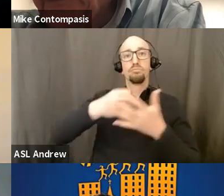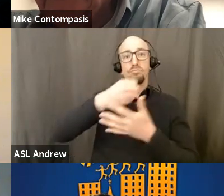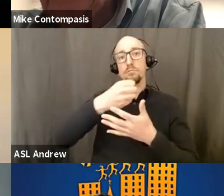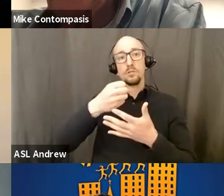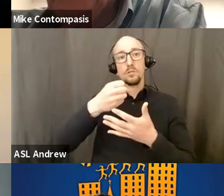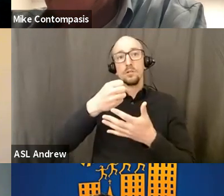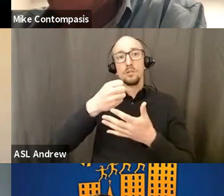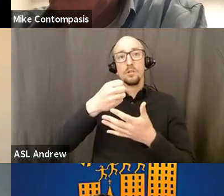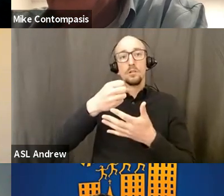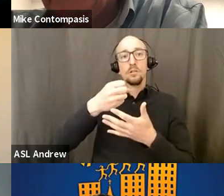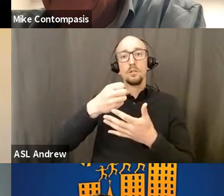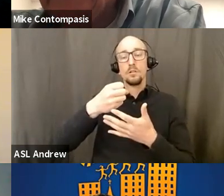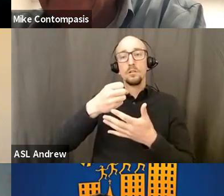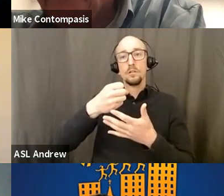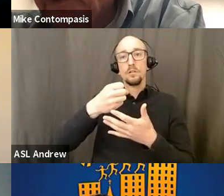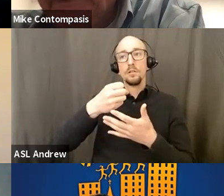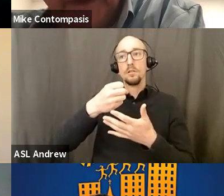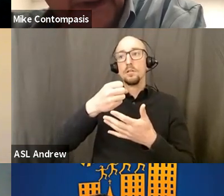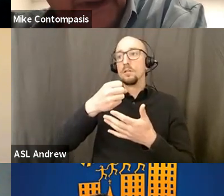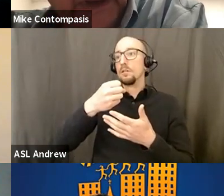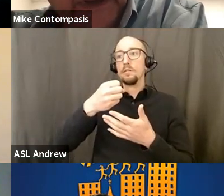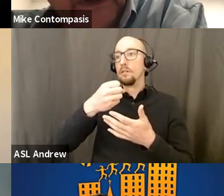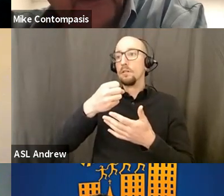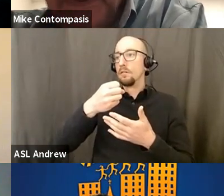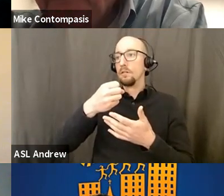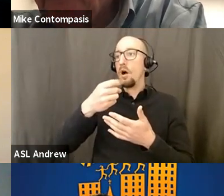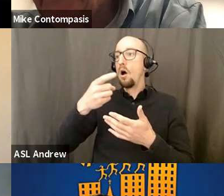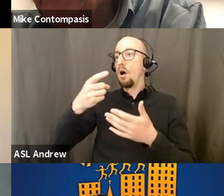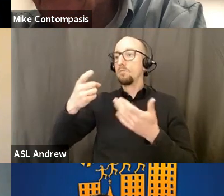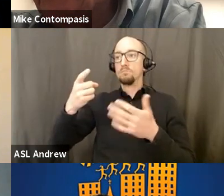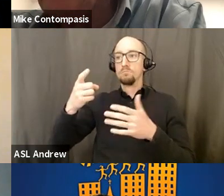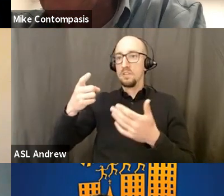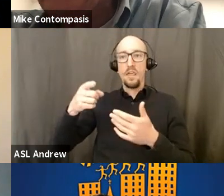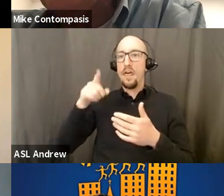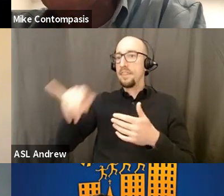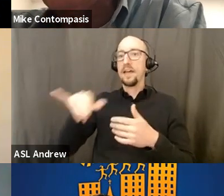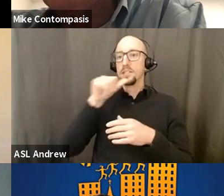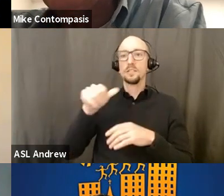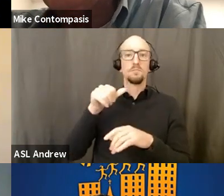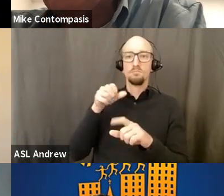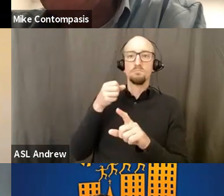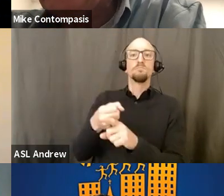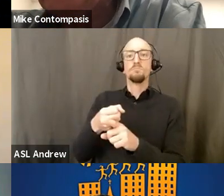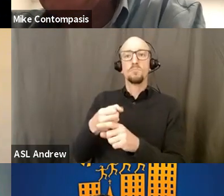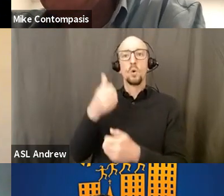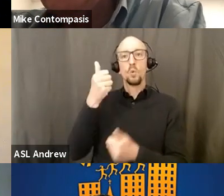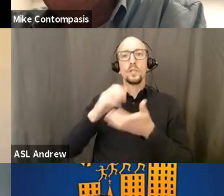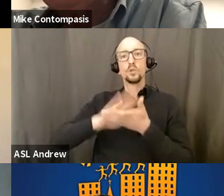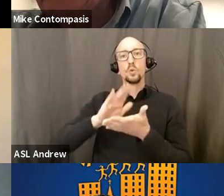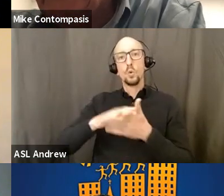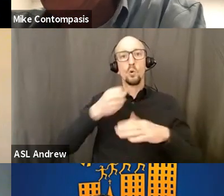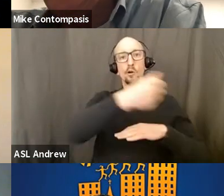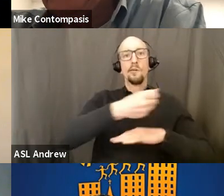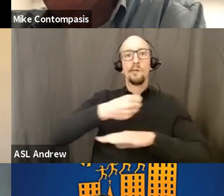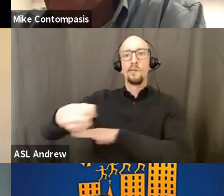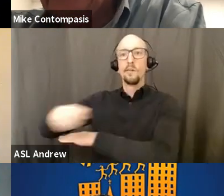in terms of what school they end up with, is based on the issue that the vendor can